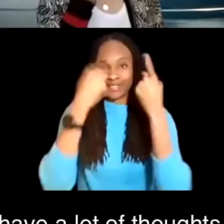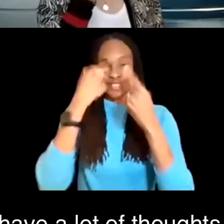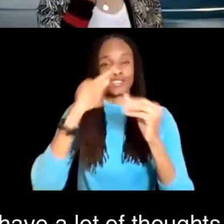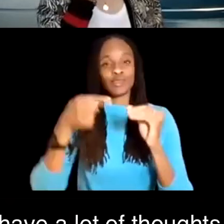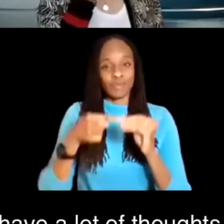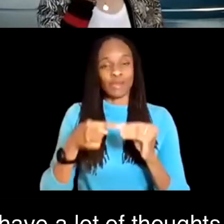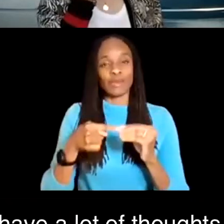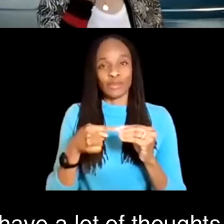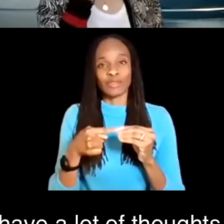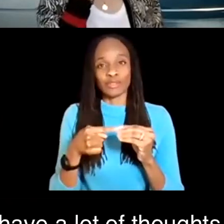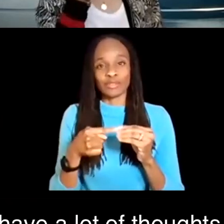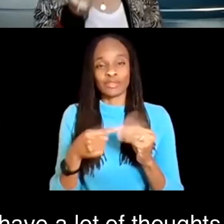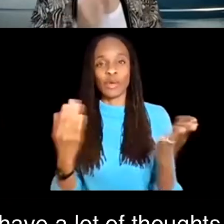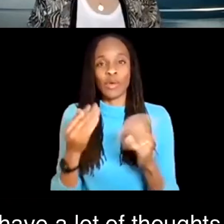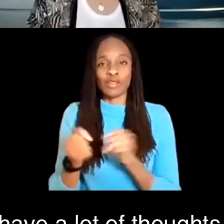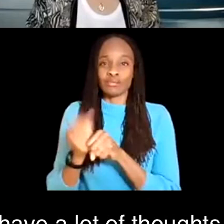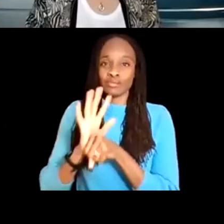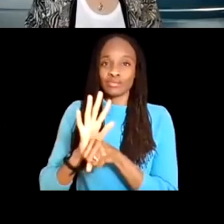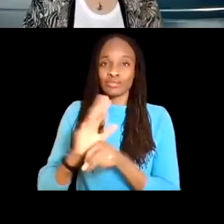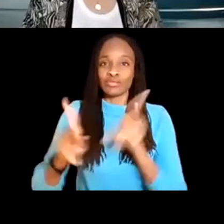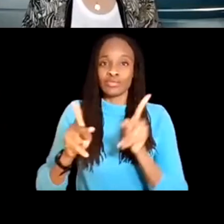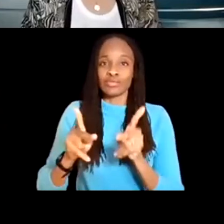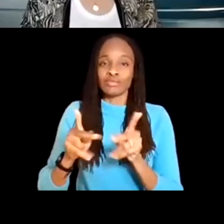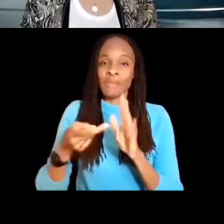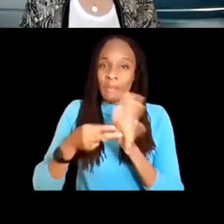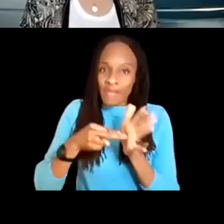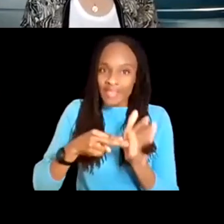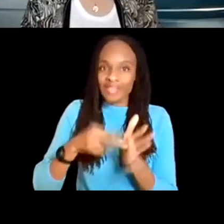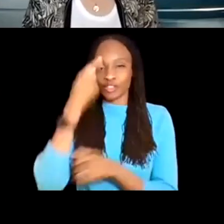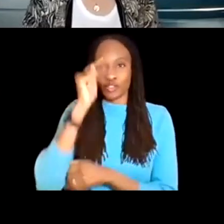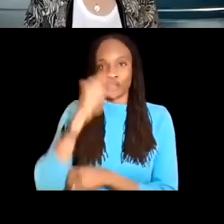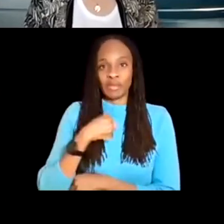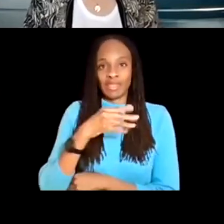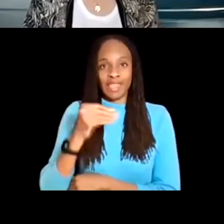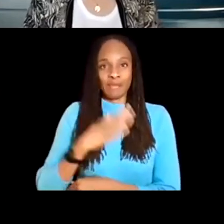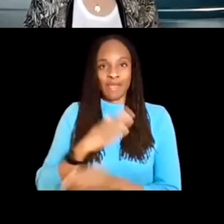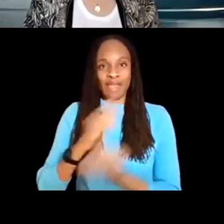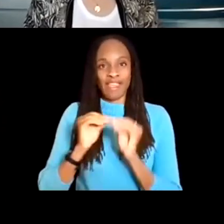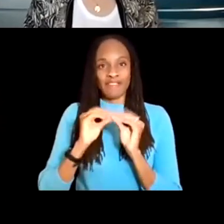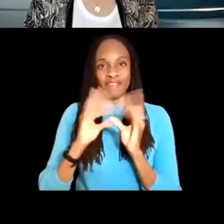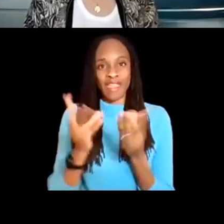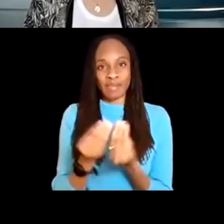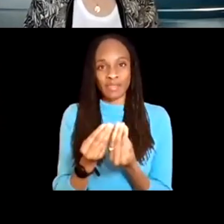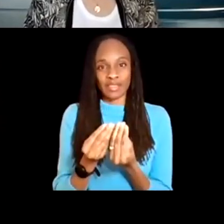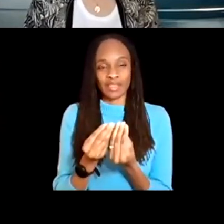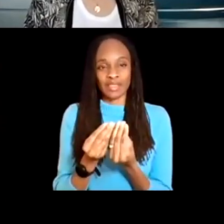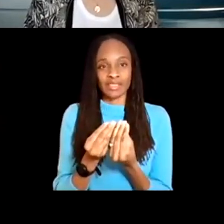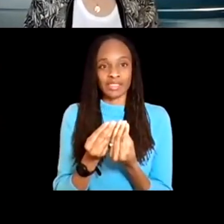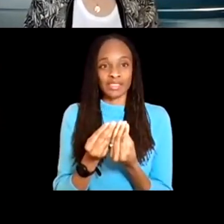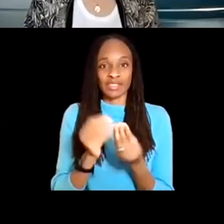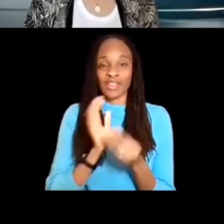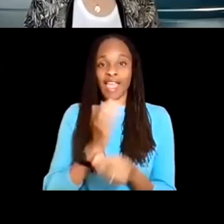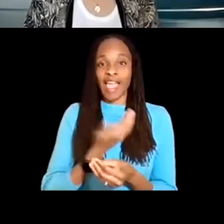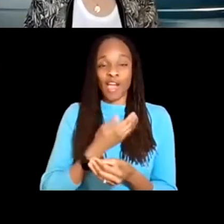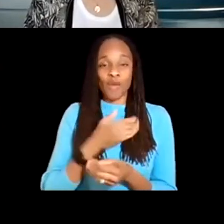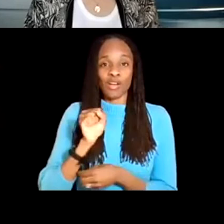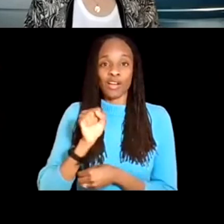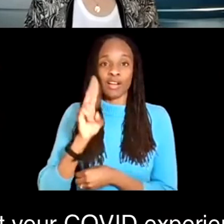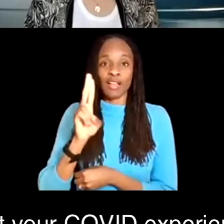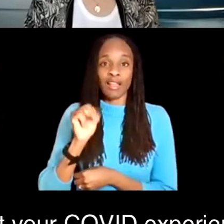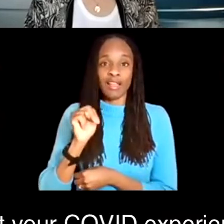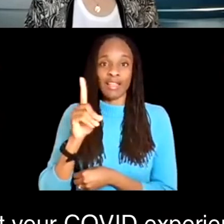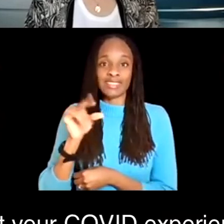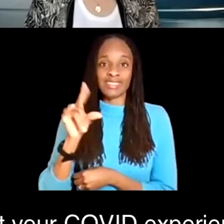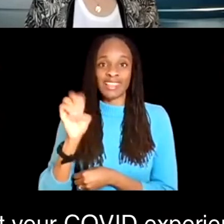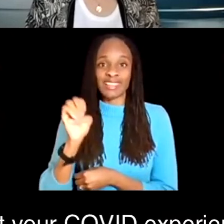what COVID means for me and my family. Does anyone want, like, our audience, our Sundance audience, to know something